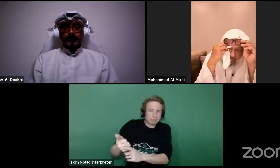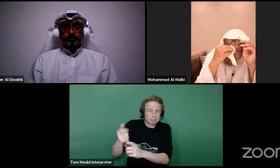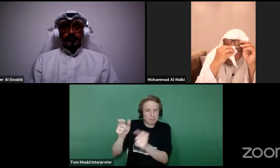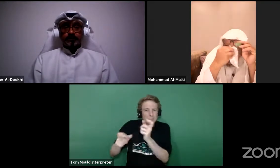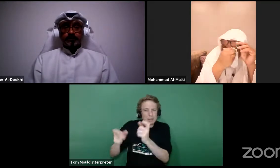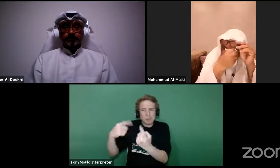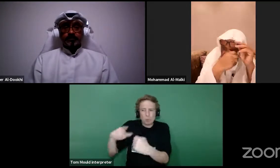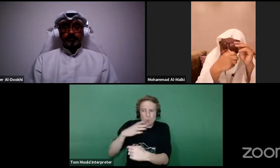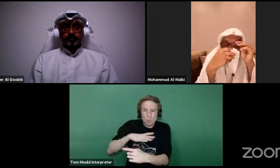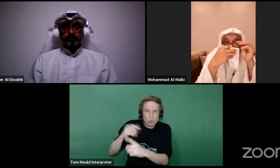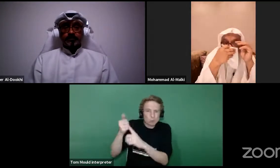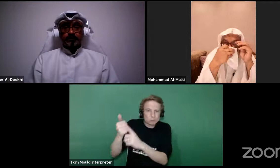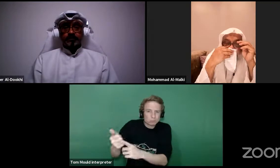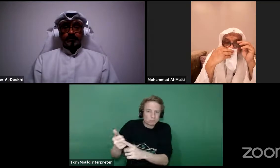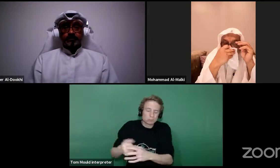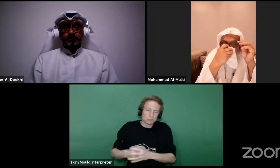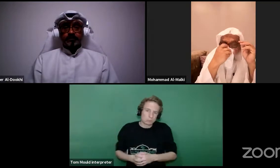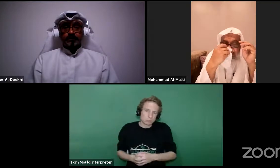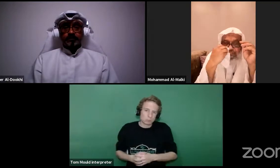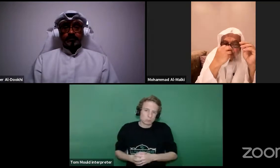intercession, the